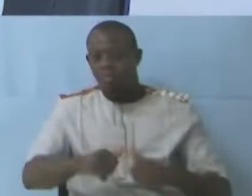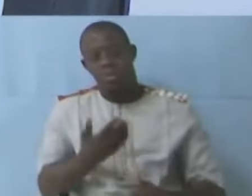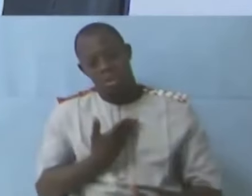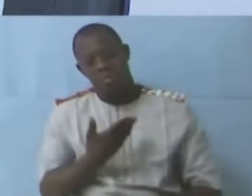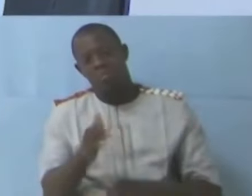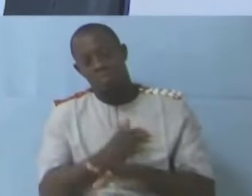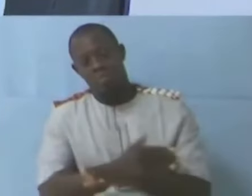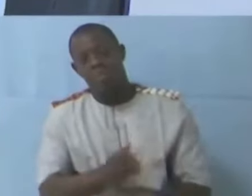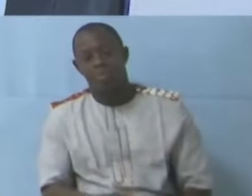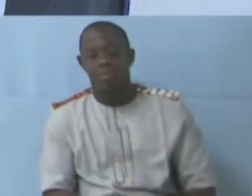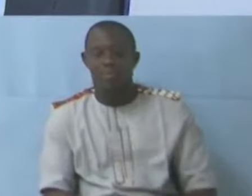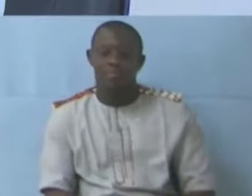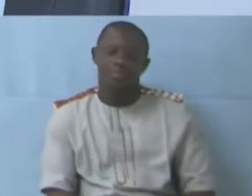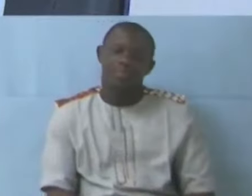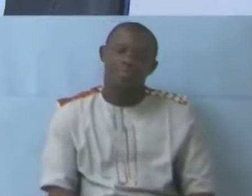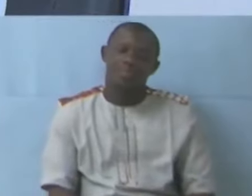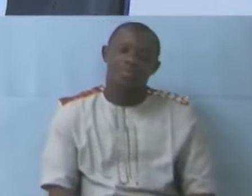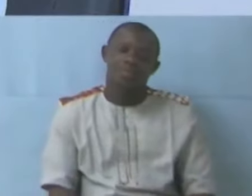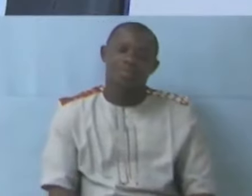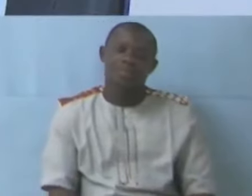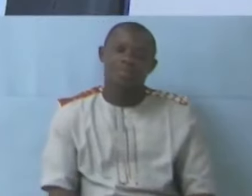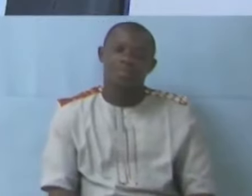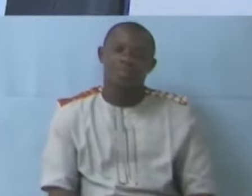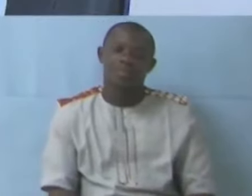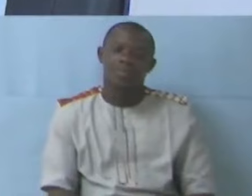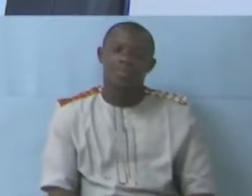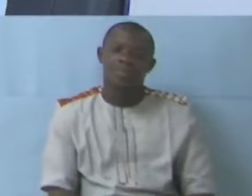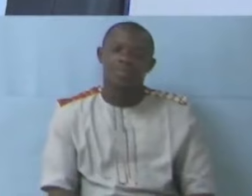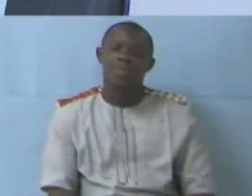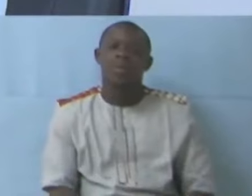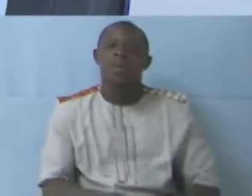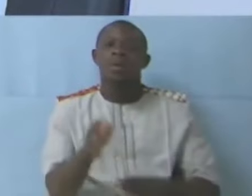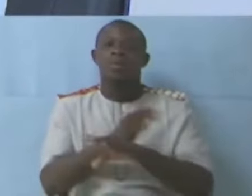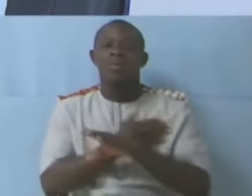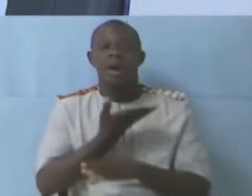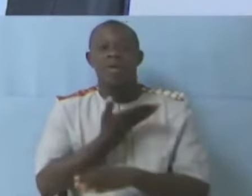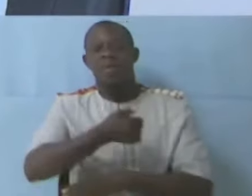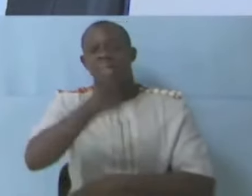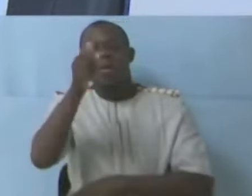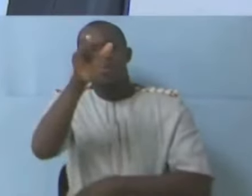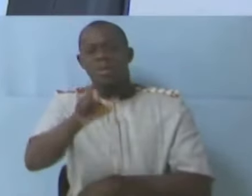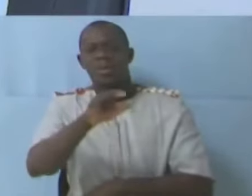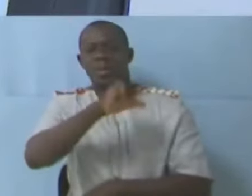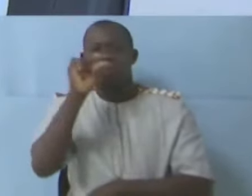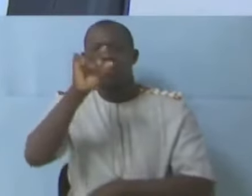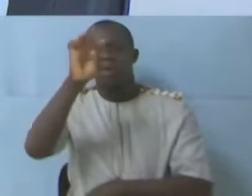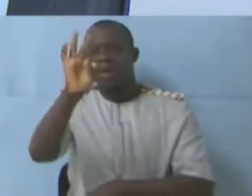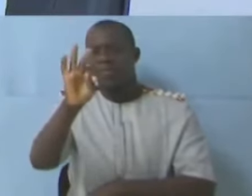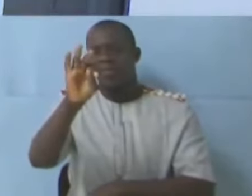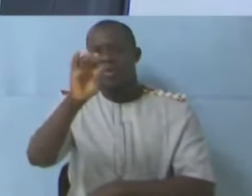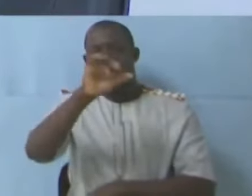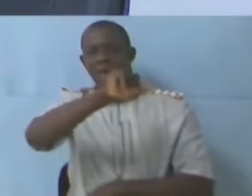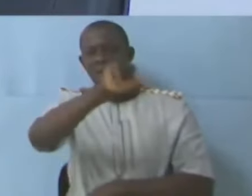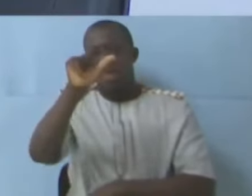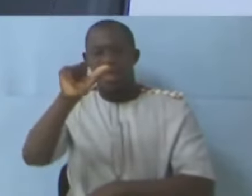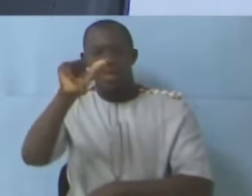that, and I was got some bruises. See, by then I think Lieutenant Fra, I don't know Captain Fra. Then time. Captain Fra or